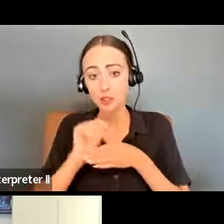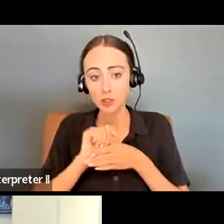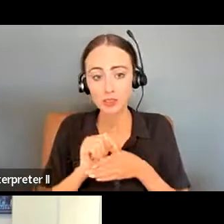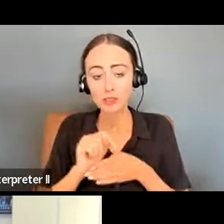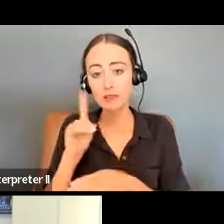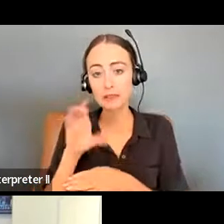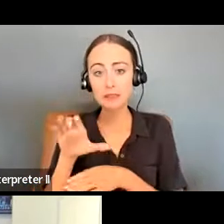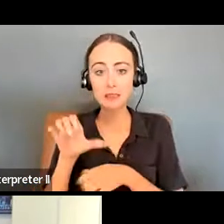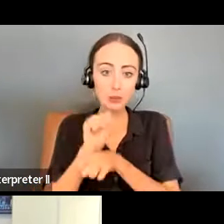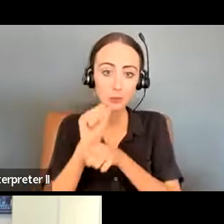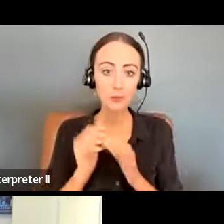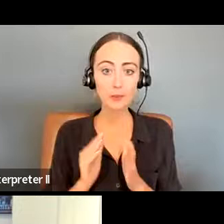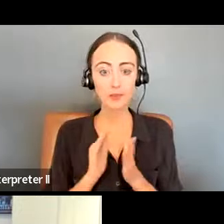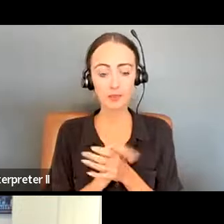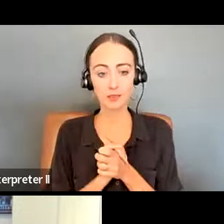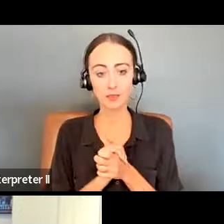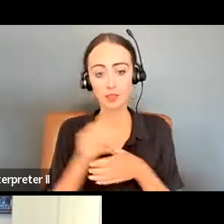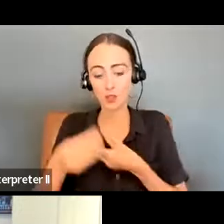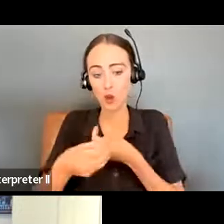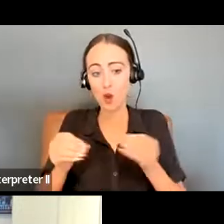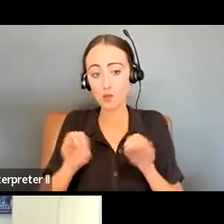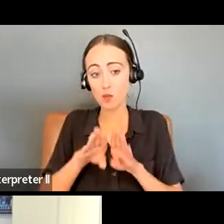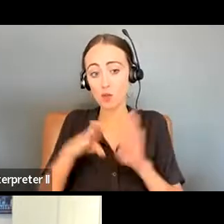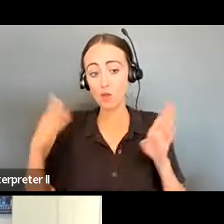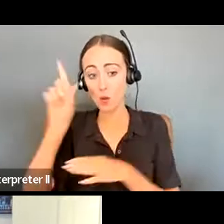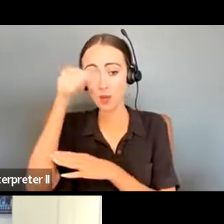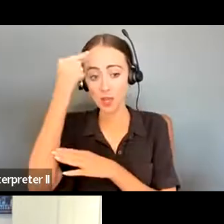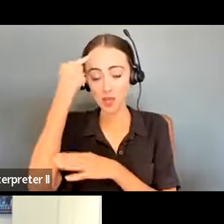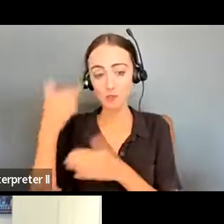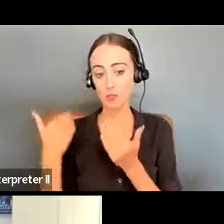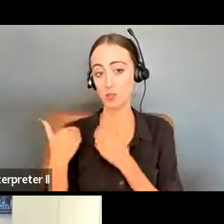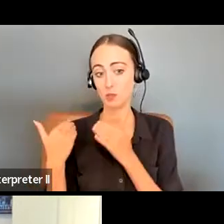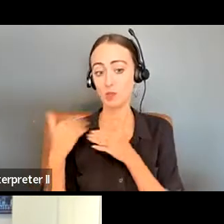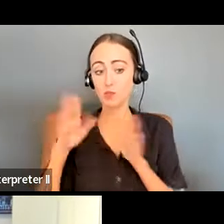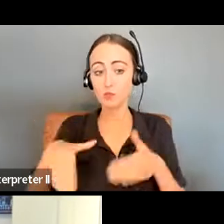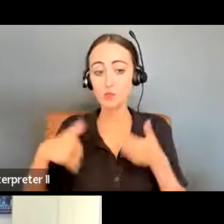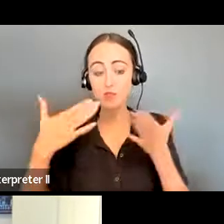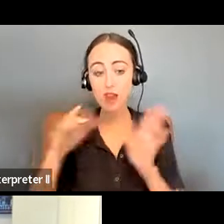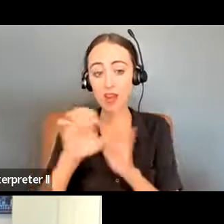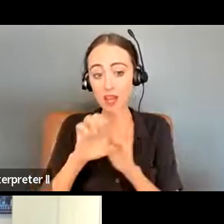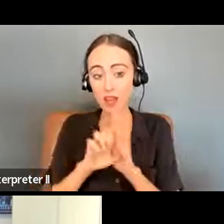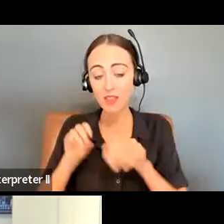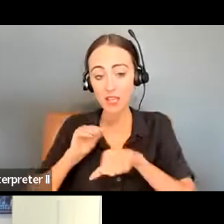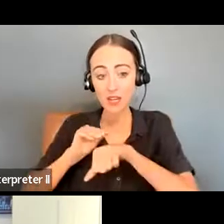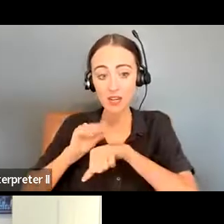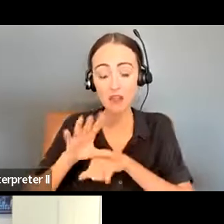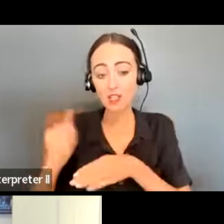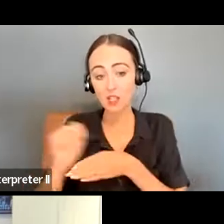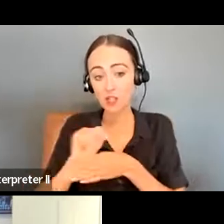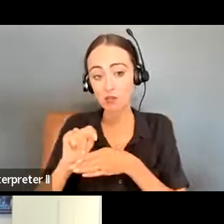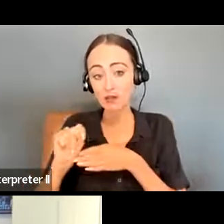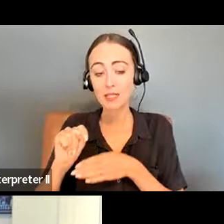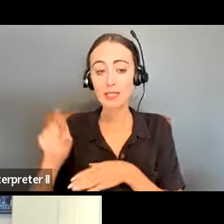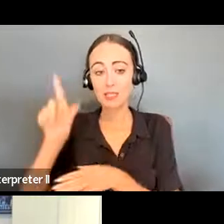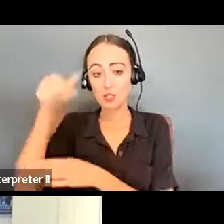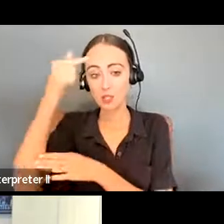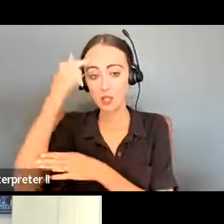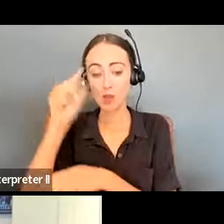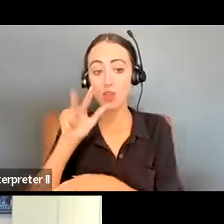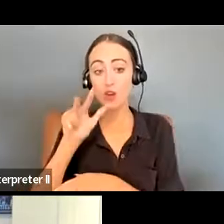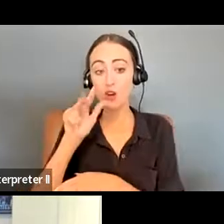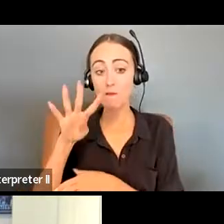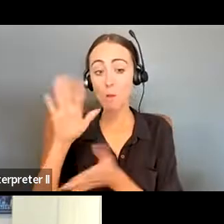district employees. The Office of Open Government, for example, is responsible for providing ethics advice and training to the district government's